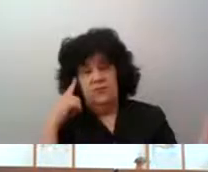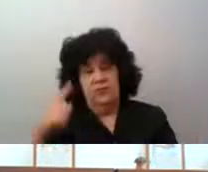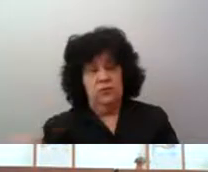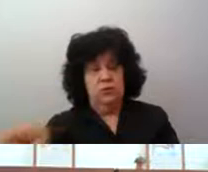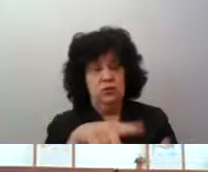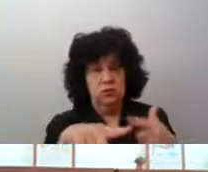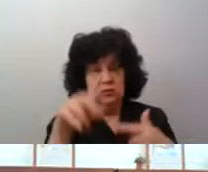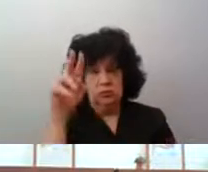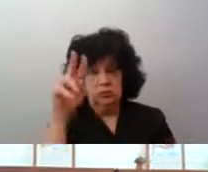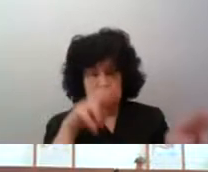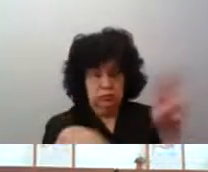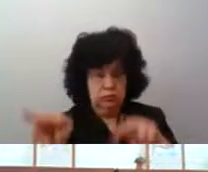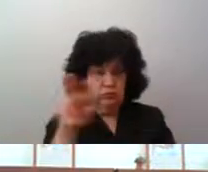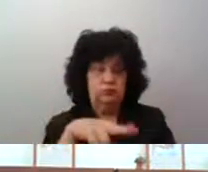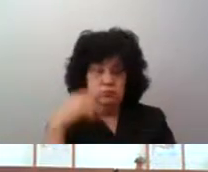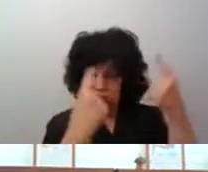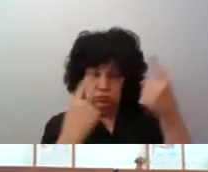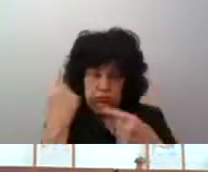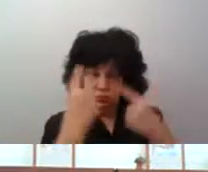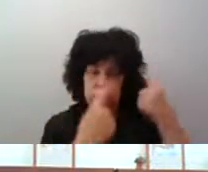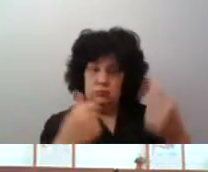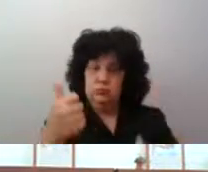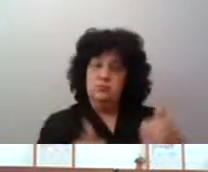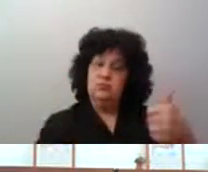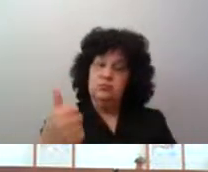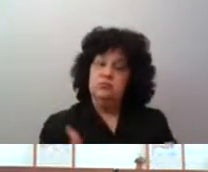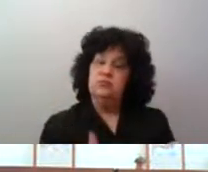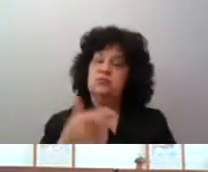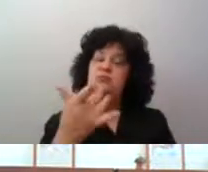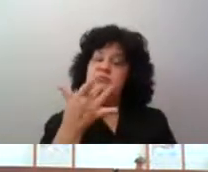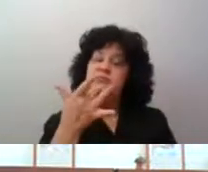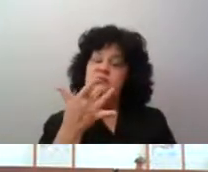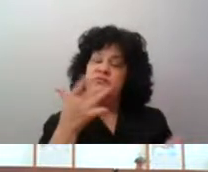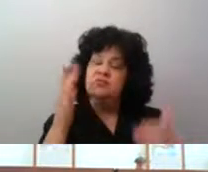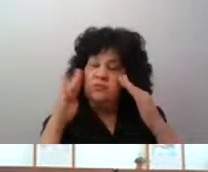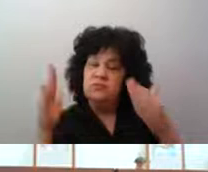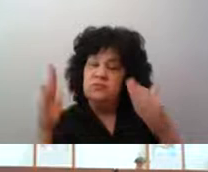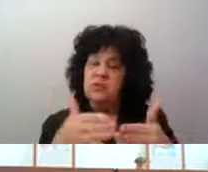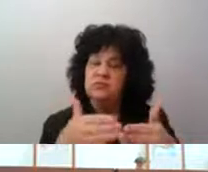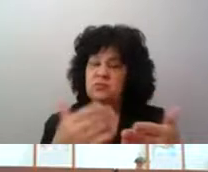those or if, which of those you would want to focus on or prioritize.